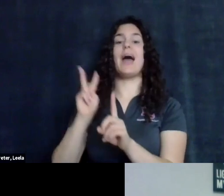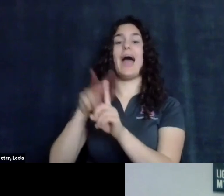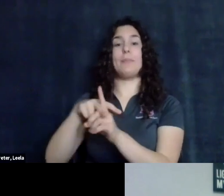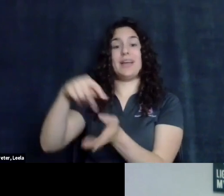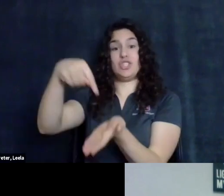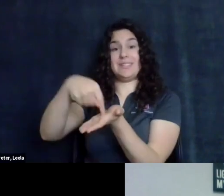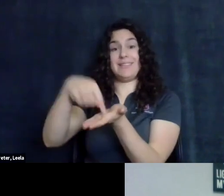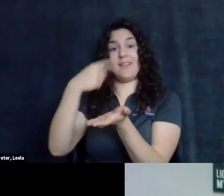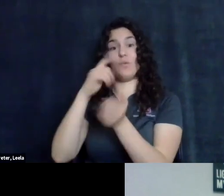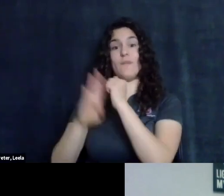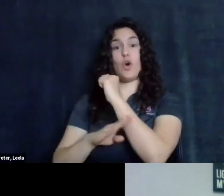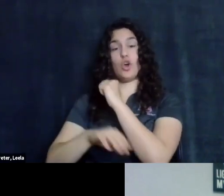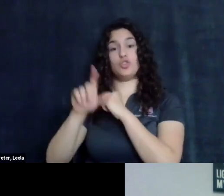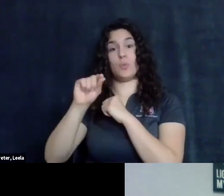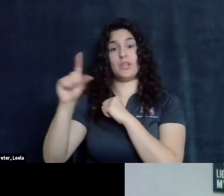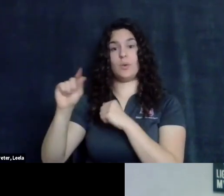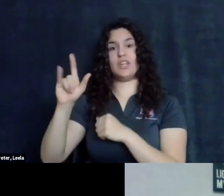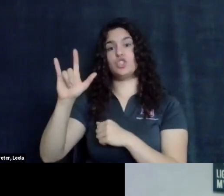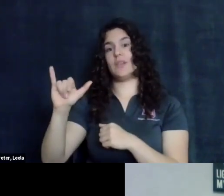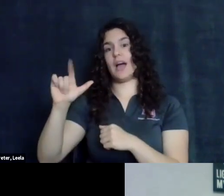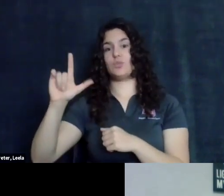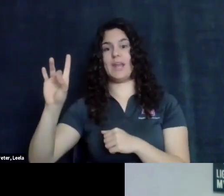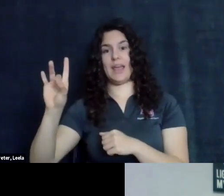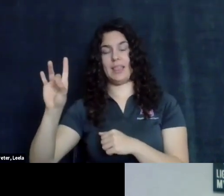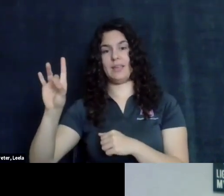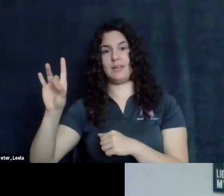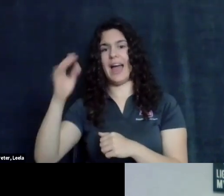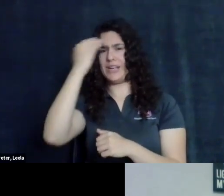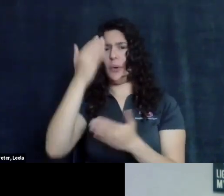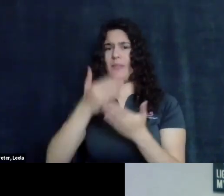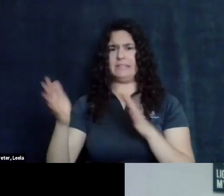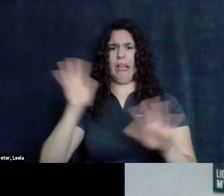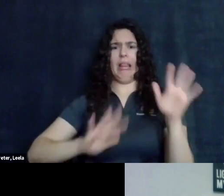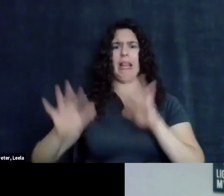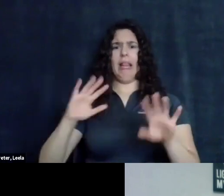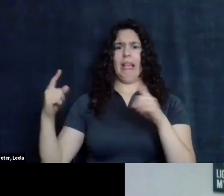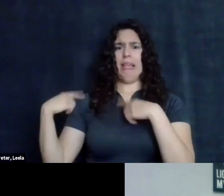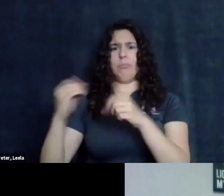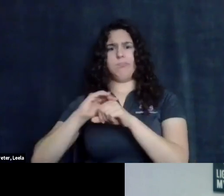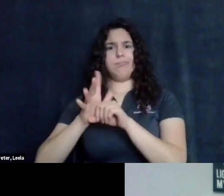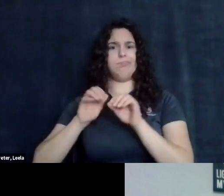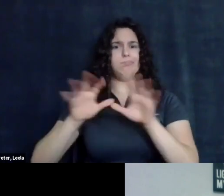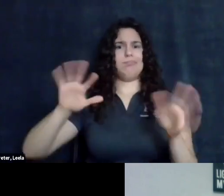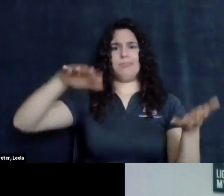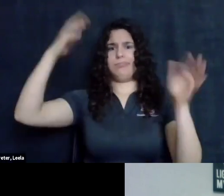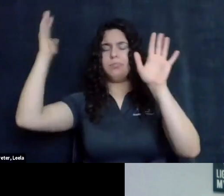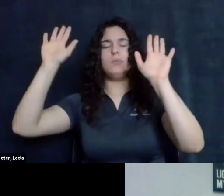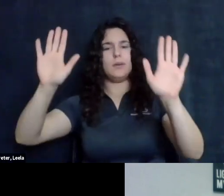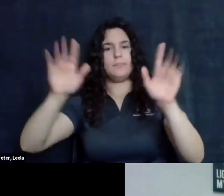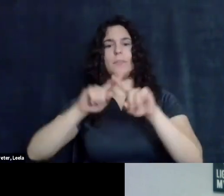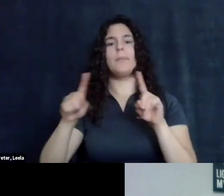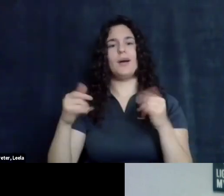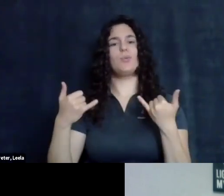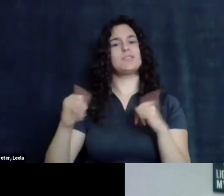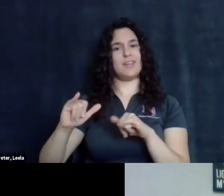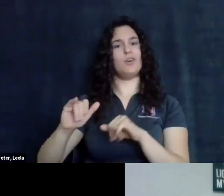is July 28th. And I know things are going haywire, you know, with coronavirus and things like that, but we are still on track